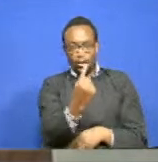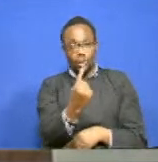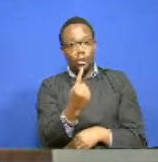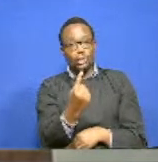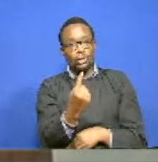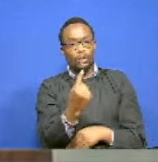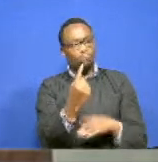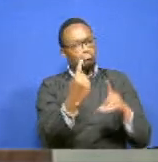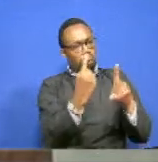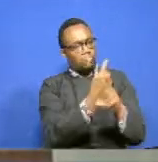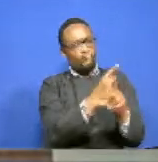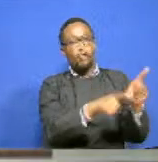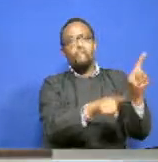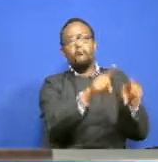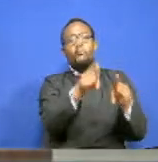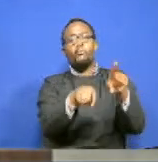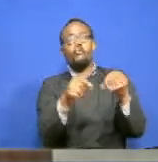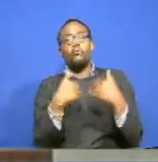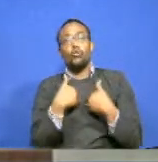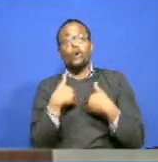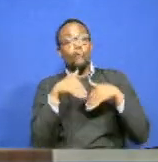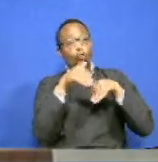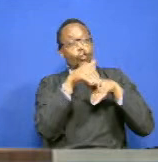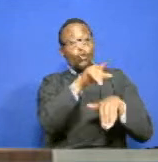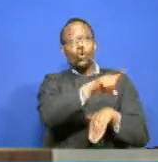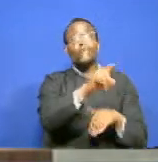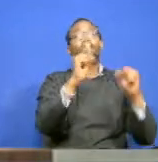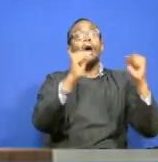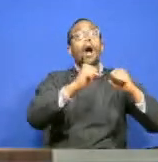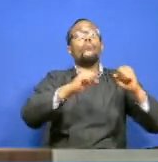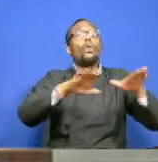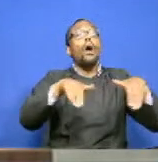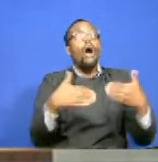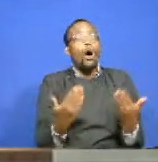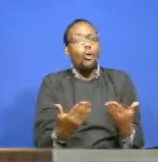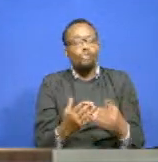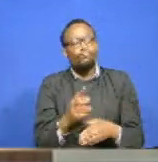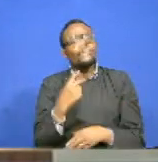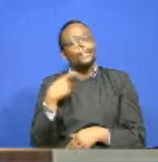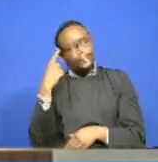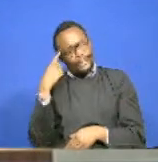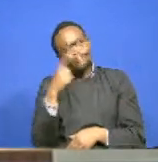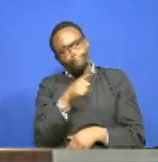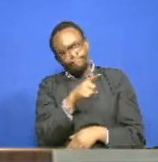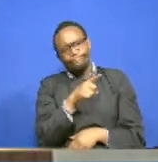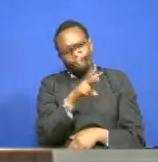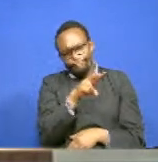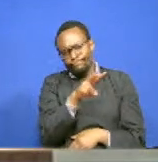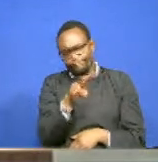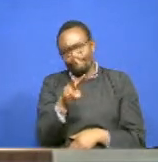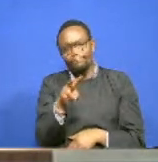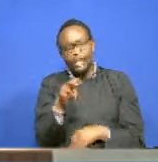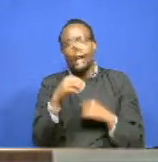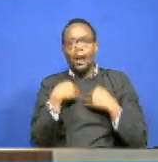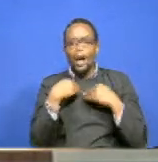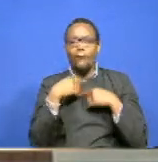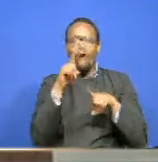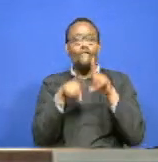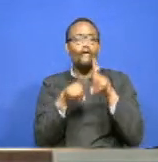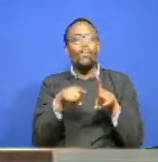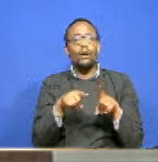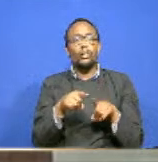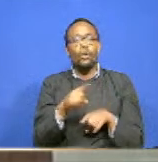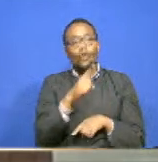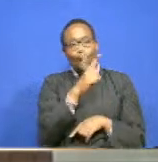a different sum according to the ability he has assessed each one of them to possess.